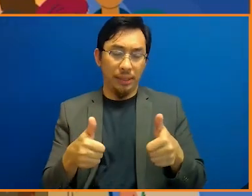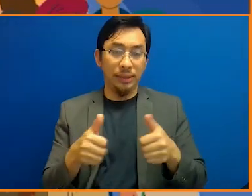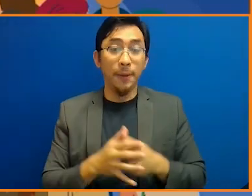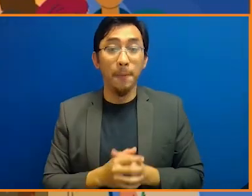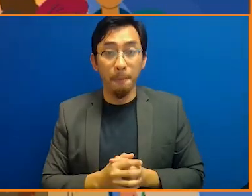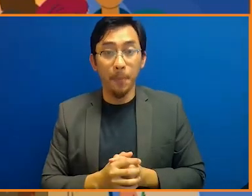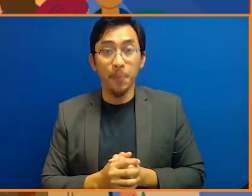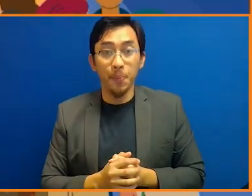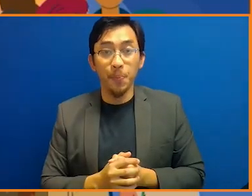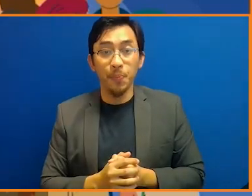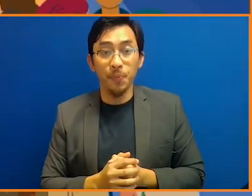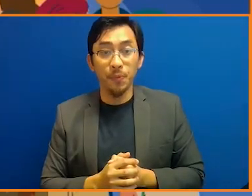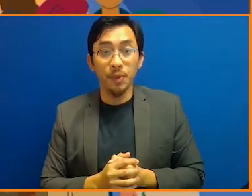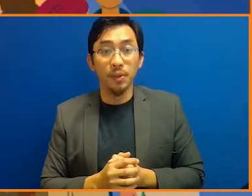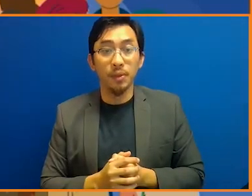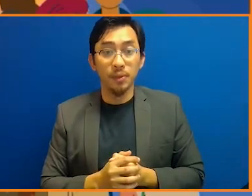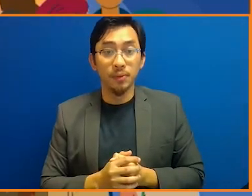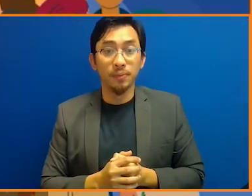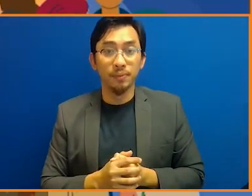can see, we have